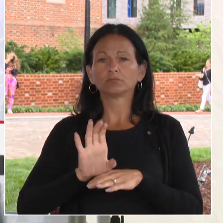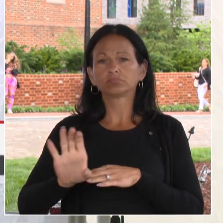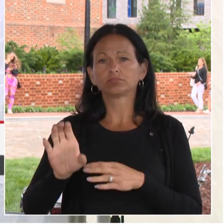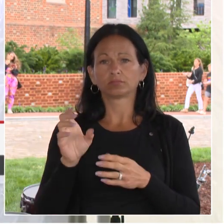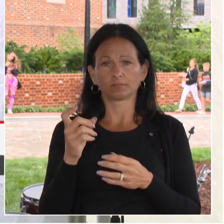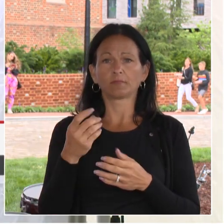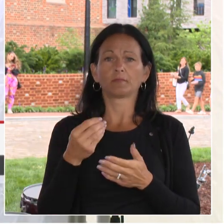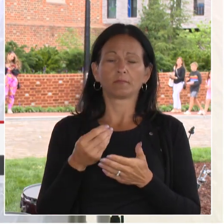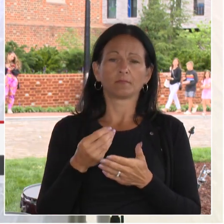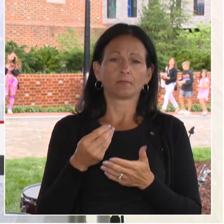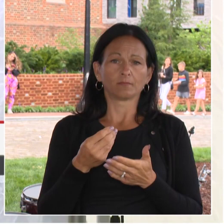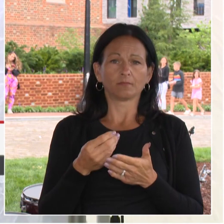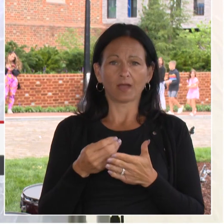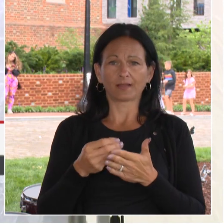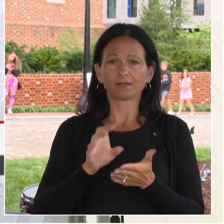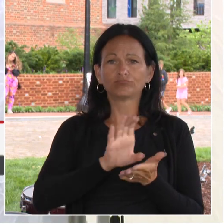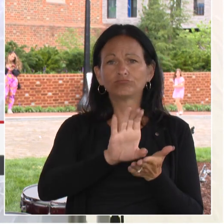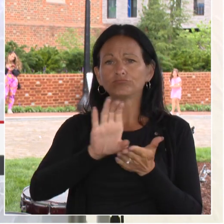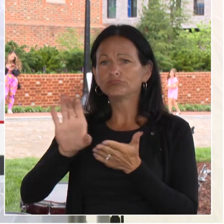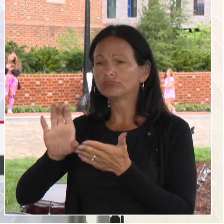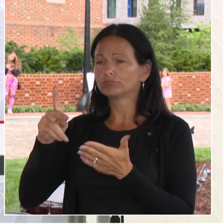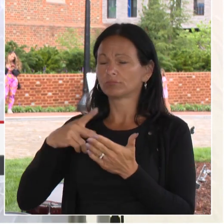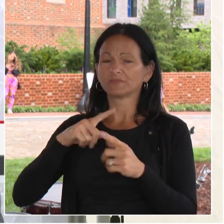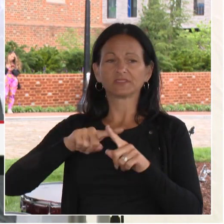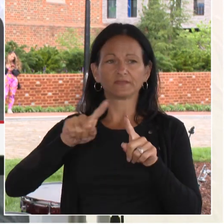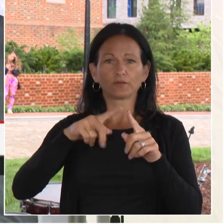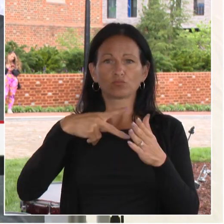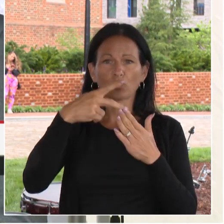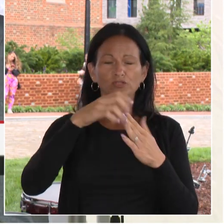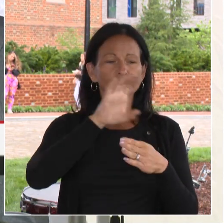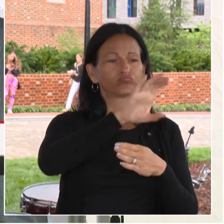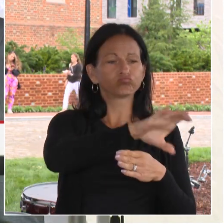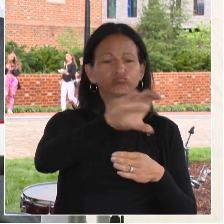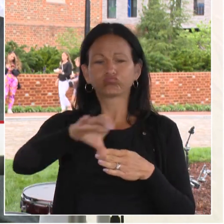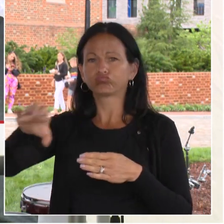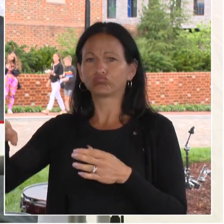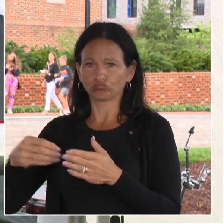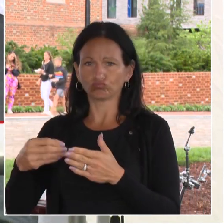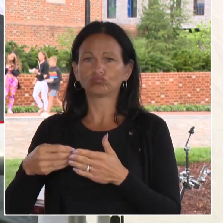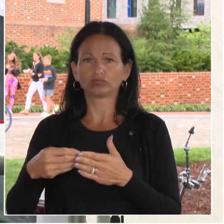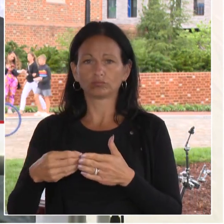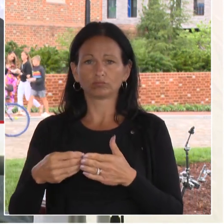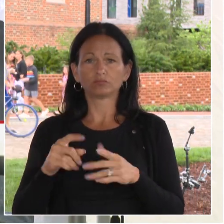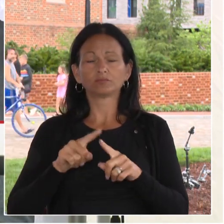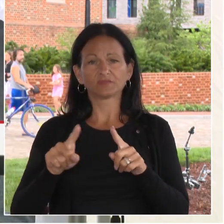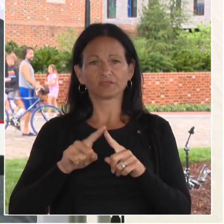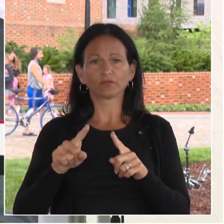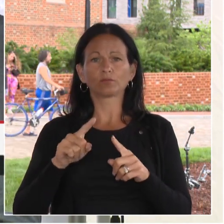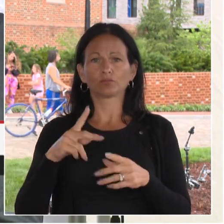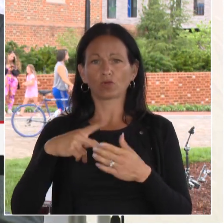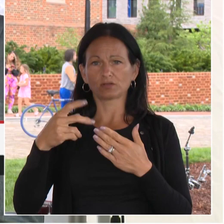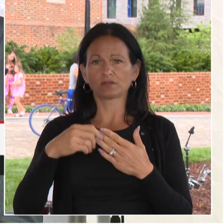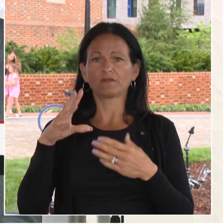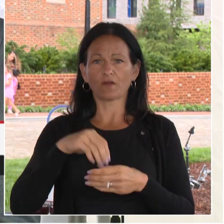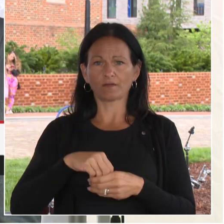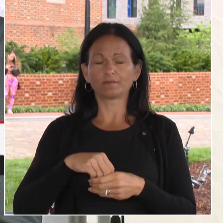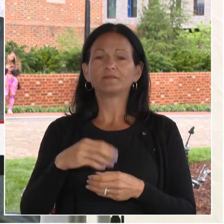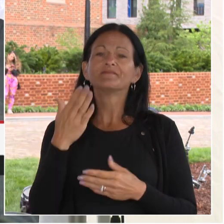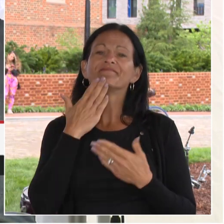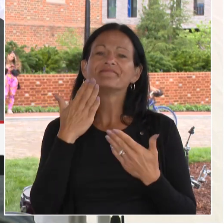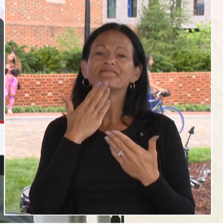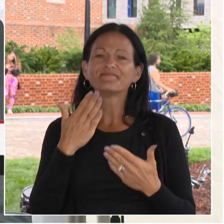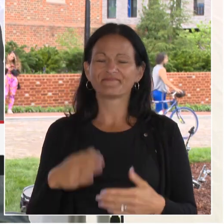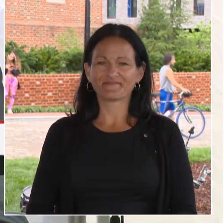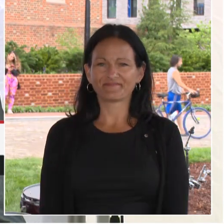that to other projects that they're involved in, and we just could not be happier to be here. Wednesday